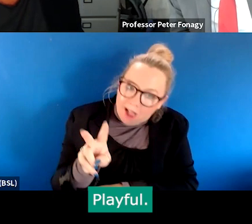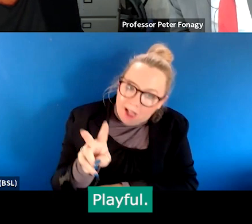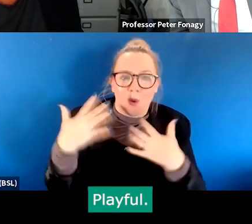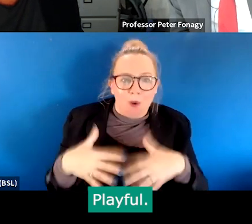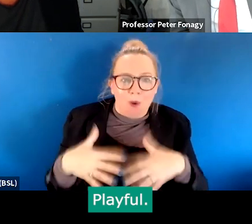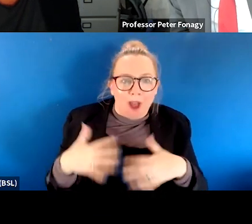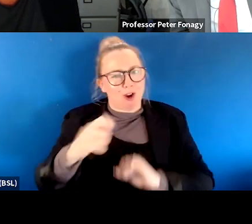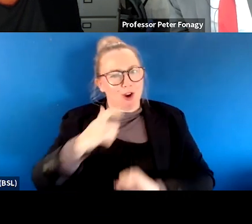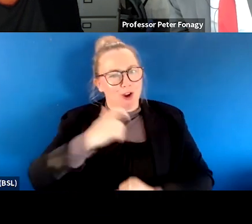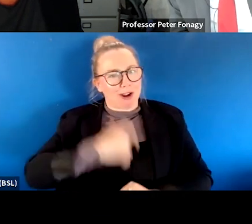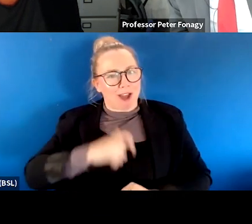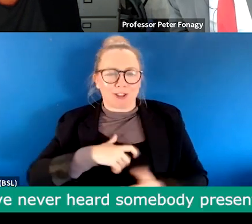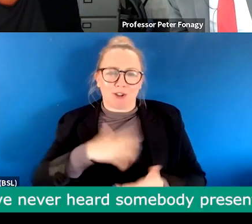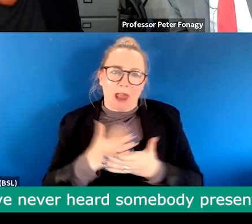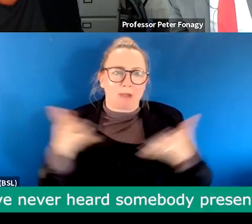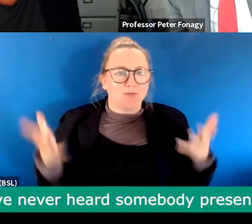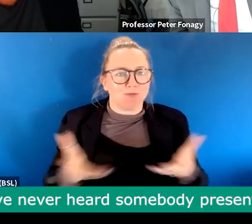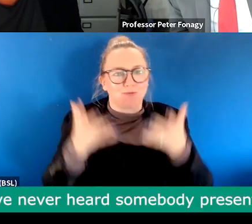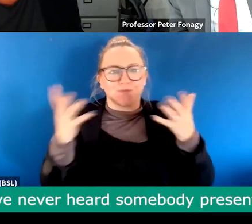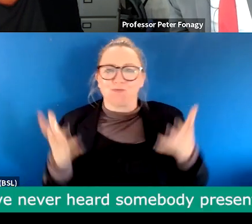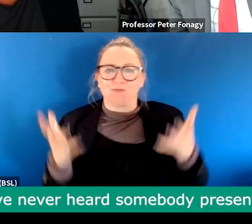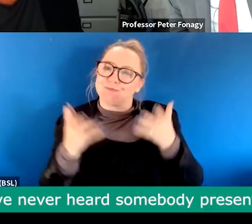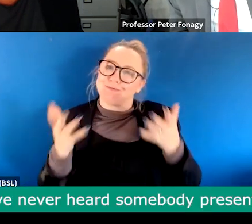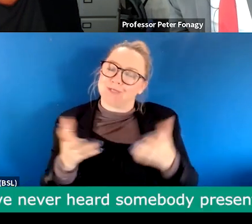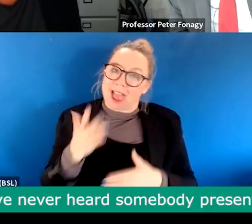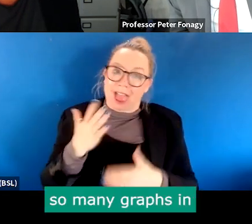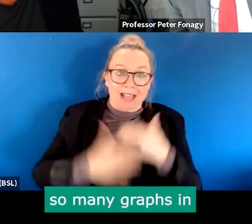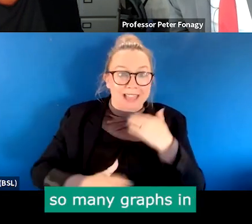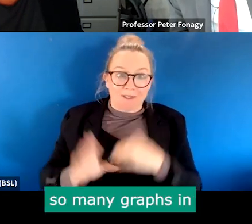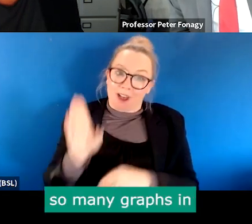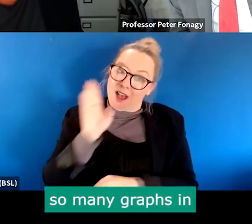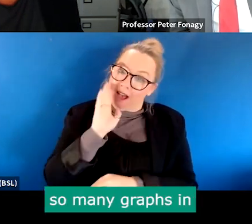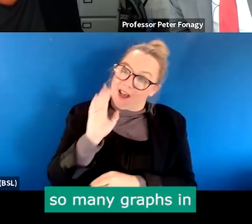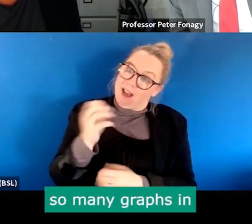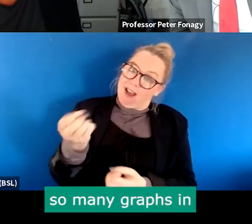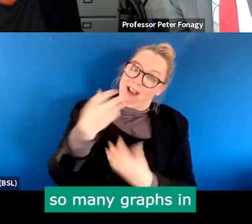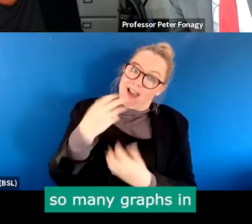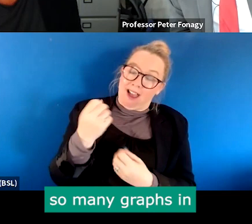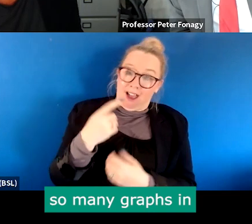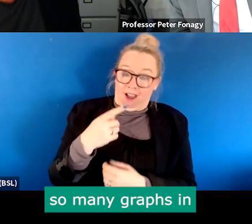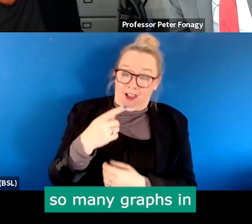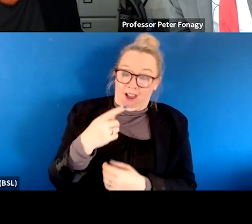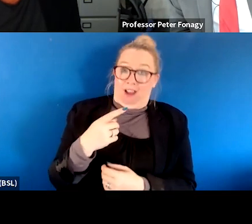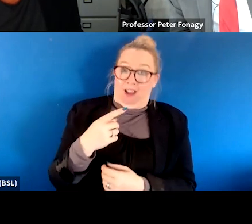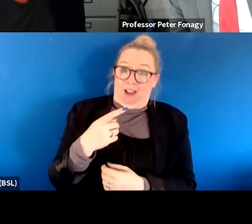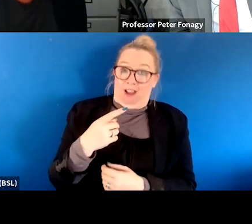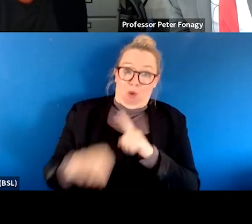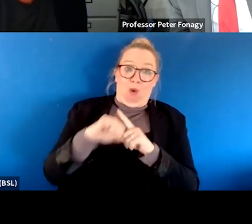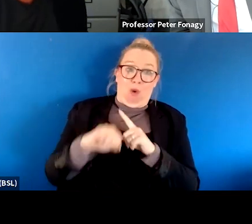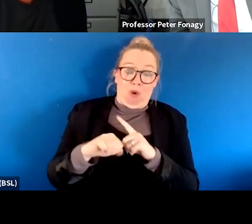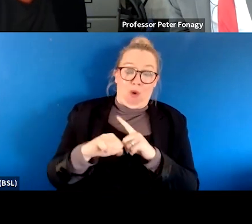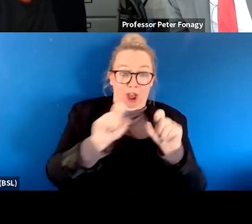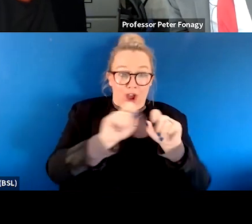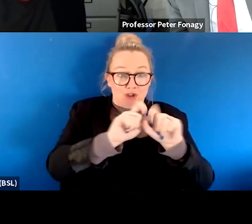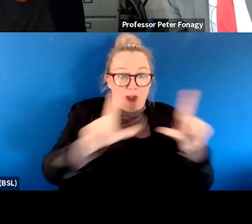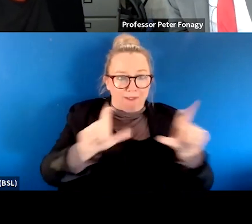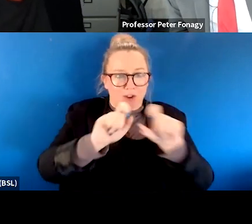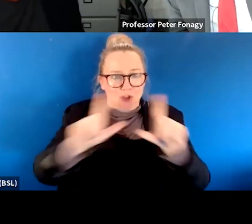Playful. I've never heard somebody present so many graphs in